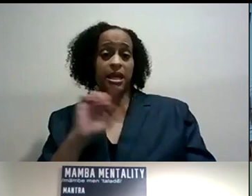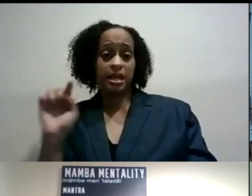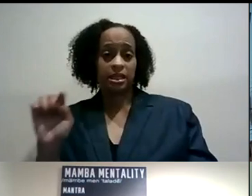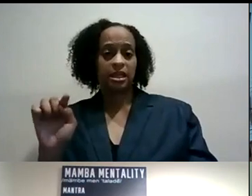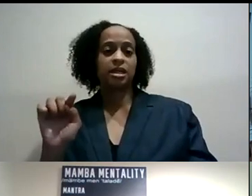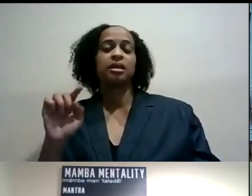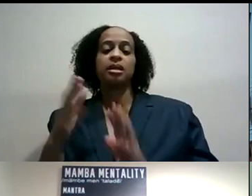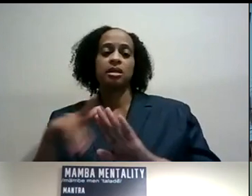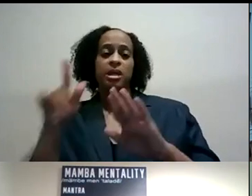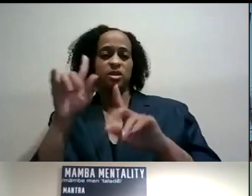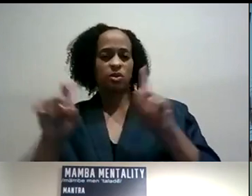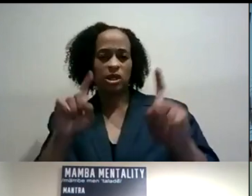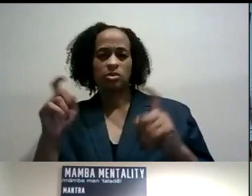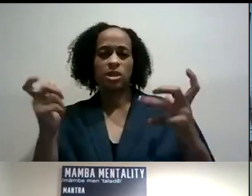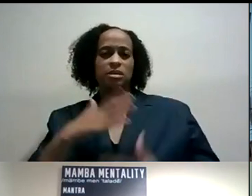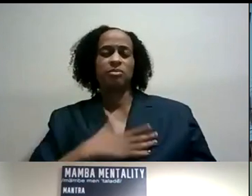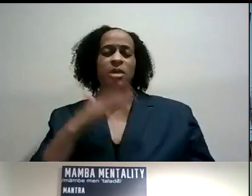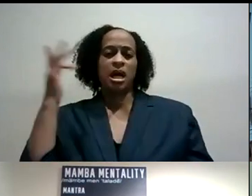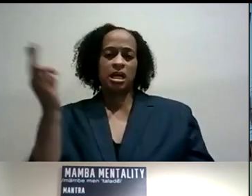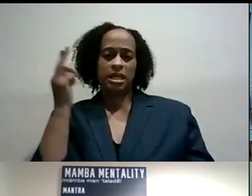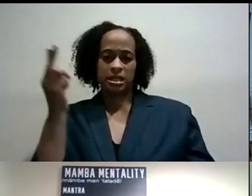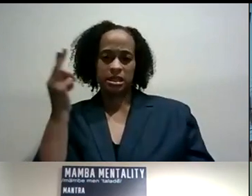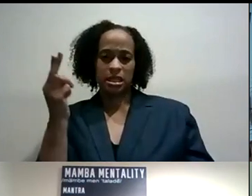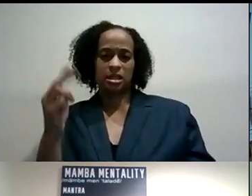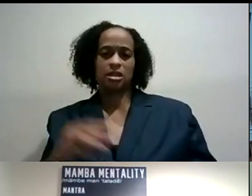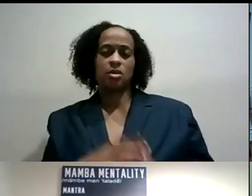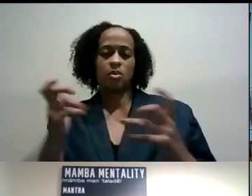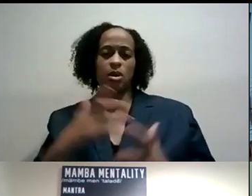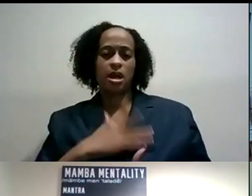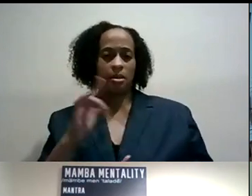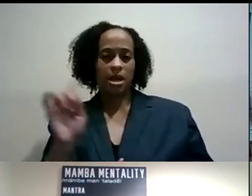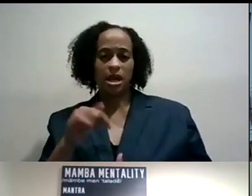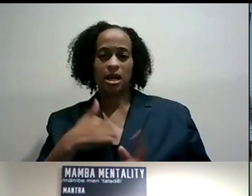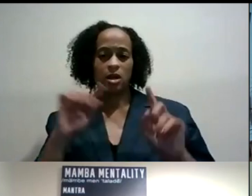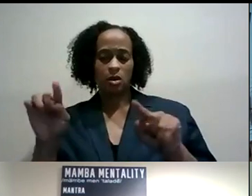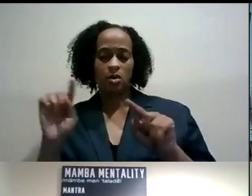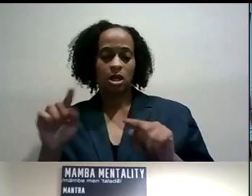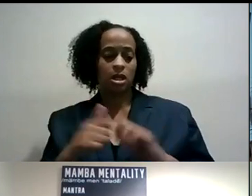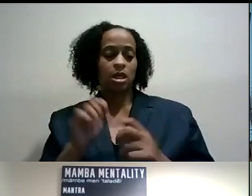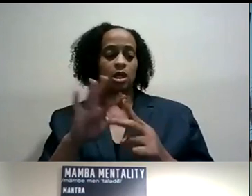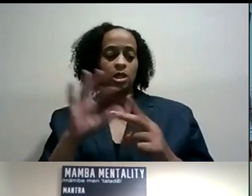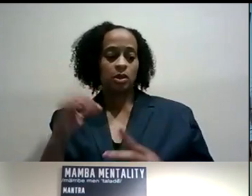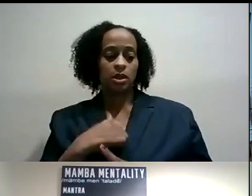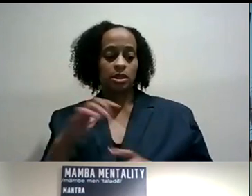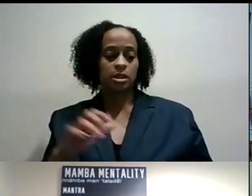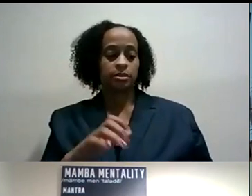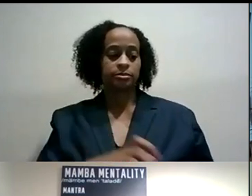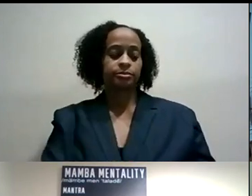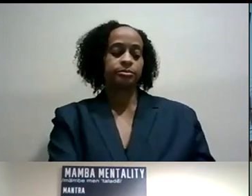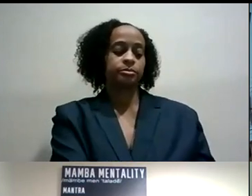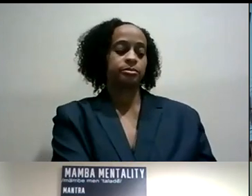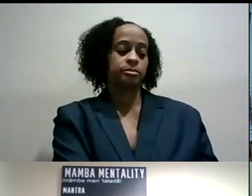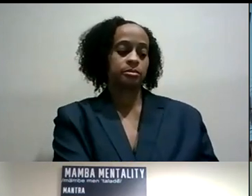does beg the question, what is my legacy? Yes. Where right. am I headed? Yes. What right. are the choices that I'm making that have eternal Amen.